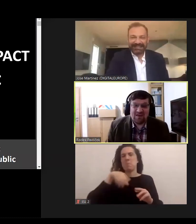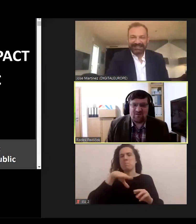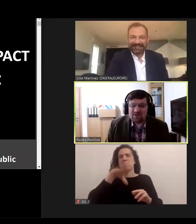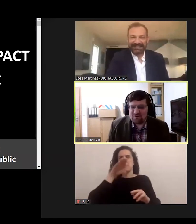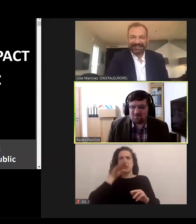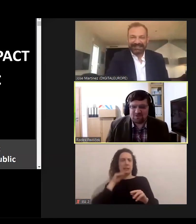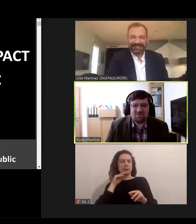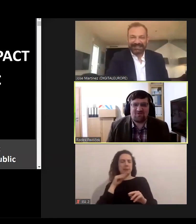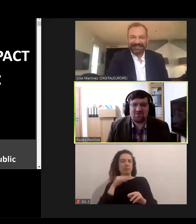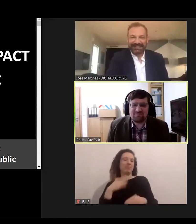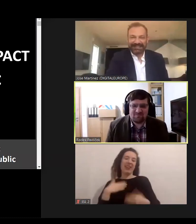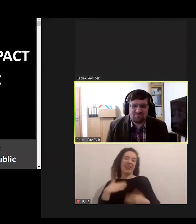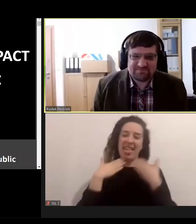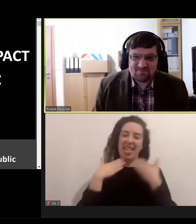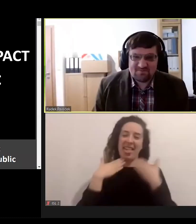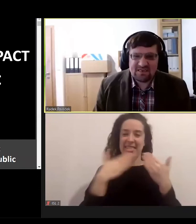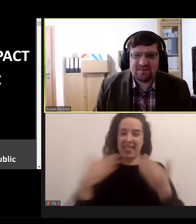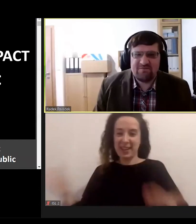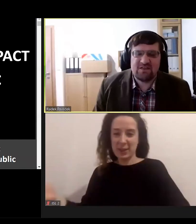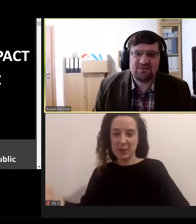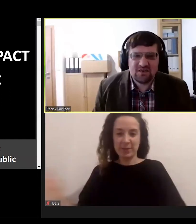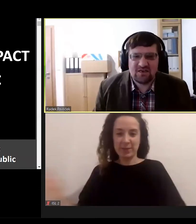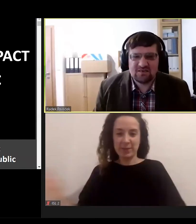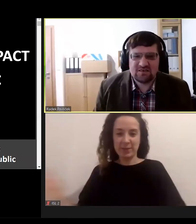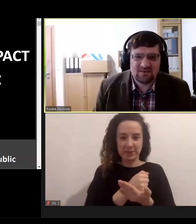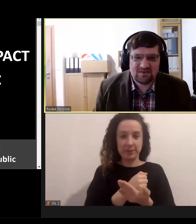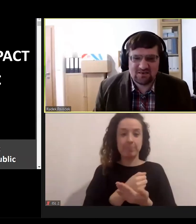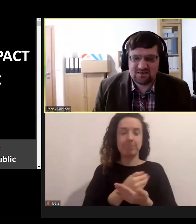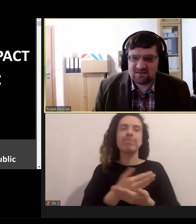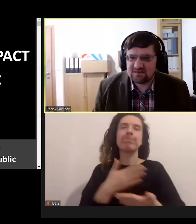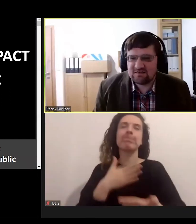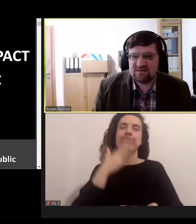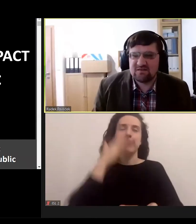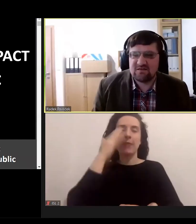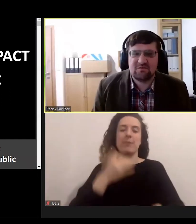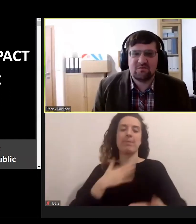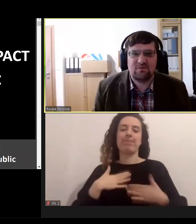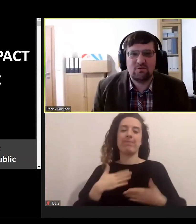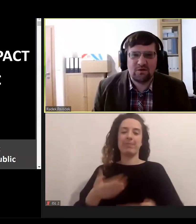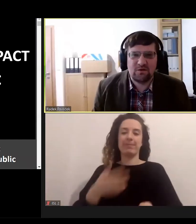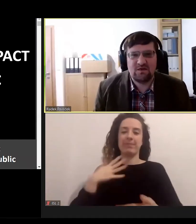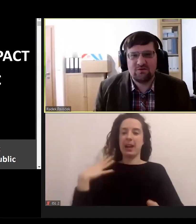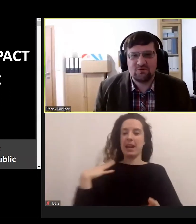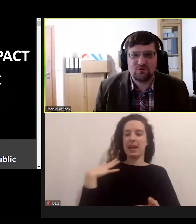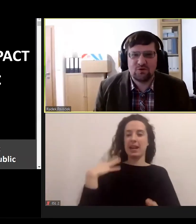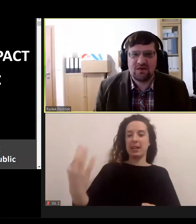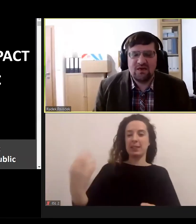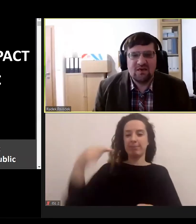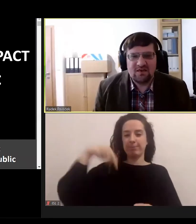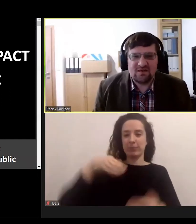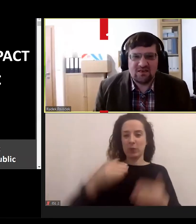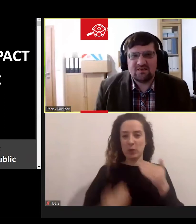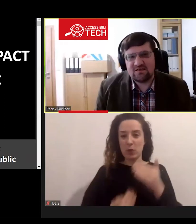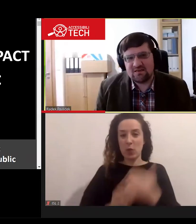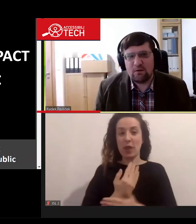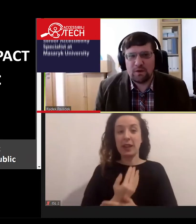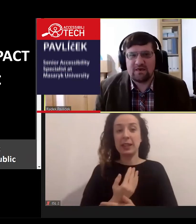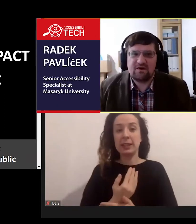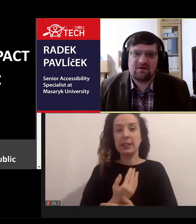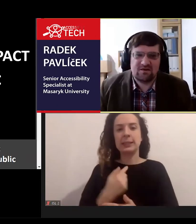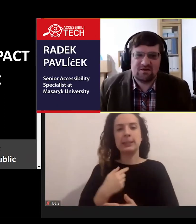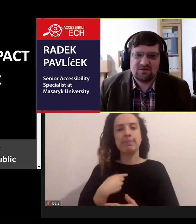since 2012, he is a senior accessibility specialist, also project coordinator and